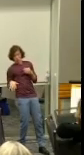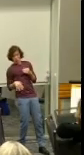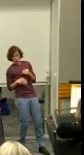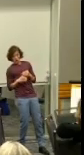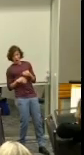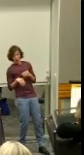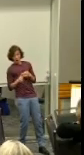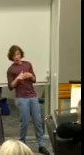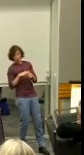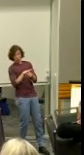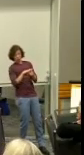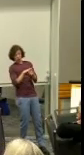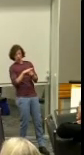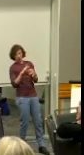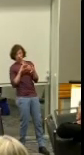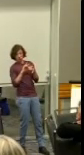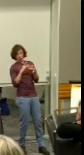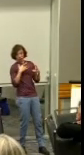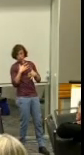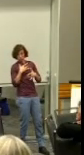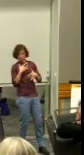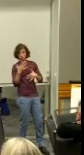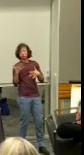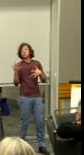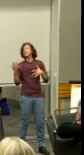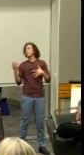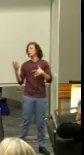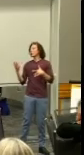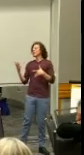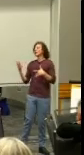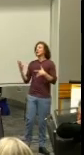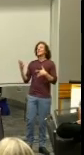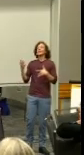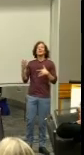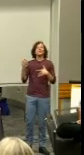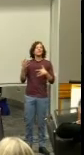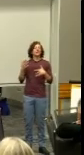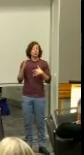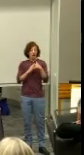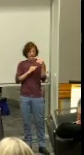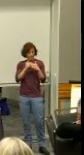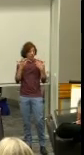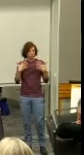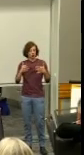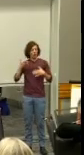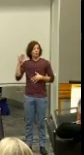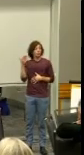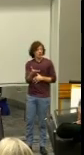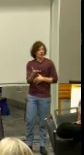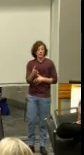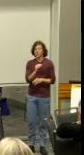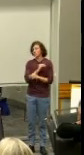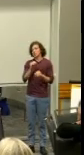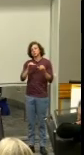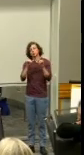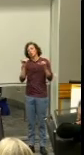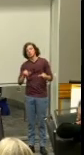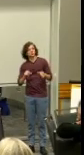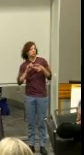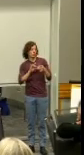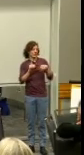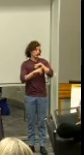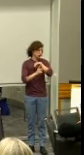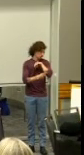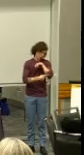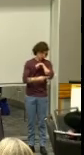site-related considerations. So the existing buildings, there's no like system for trash collection.